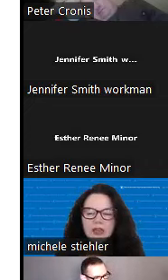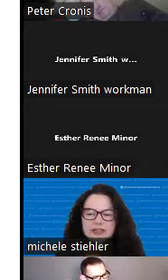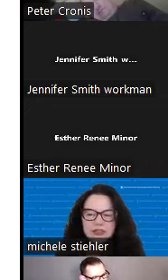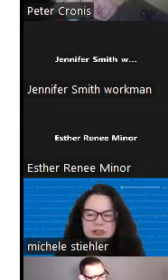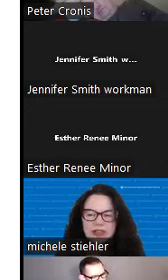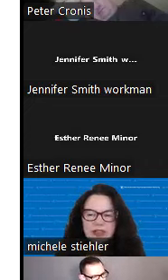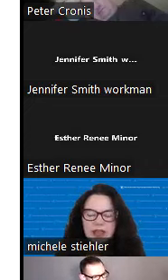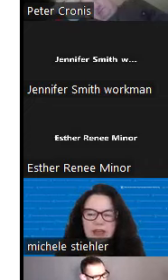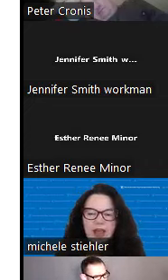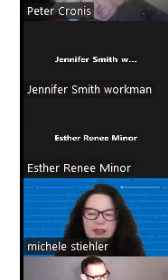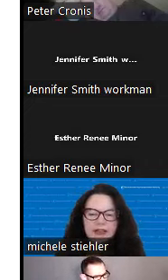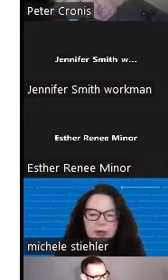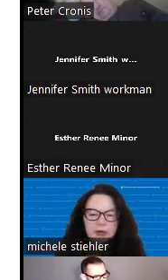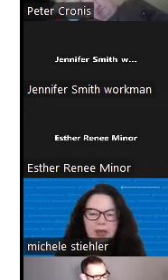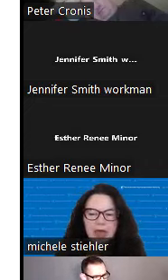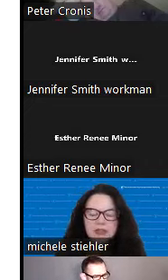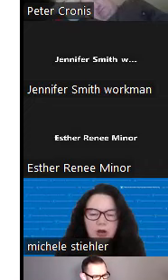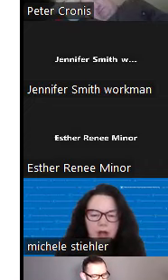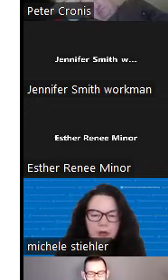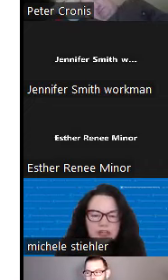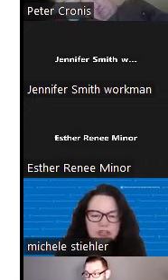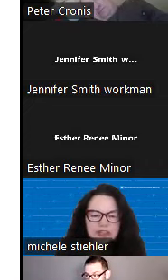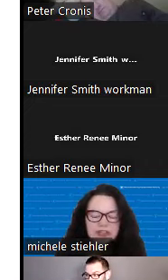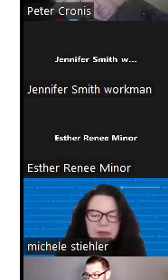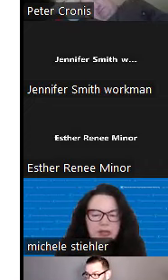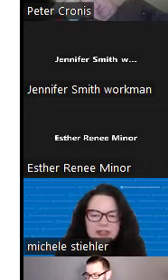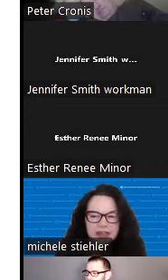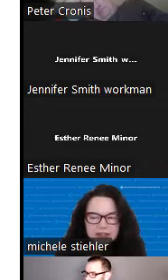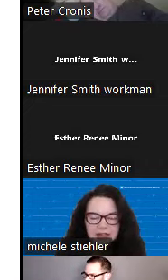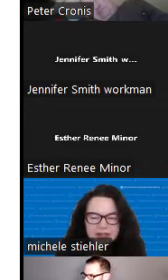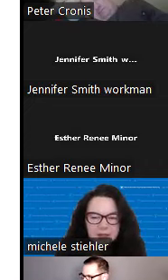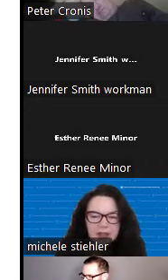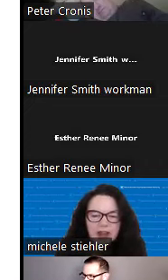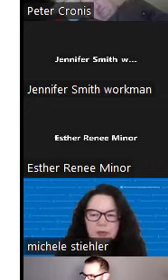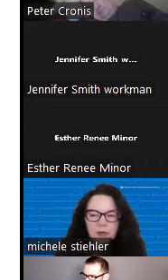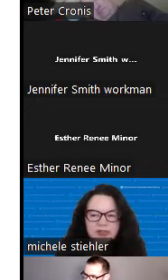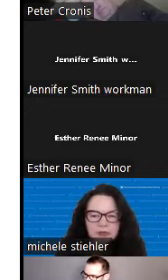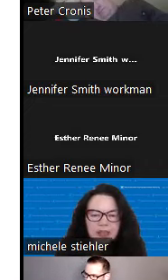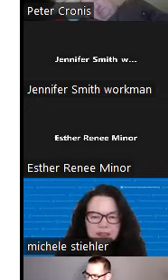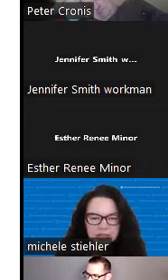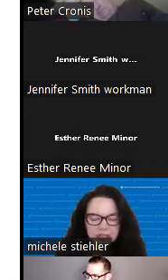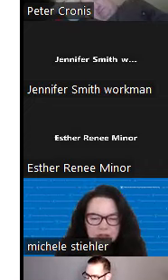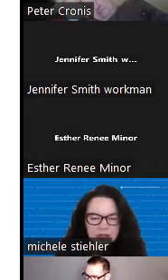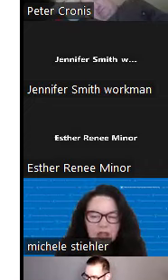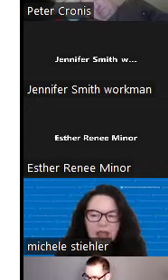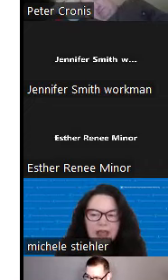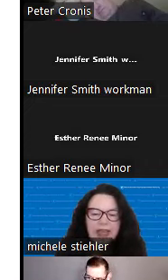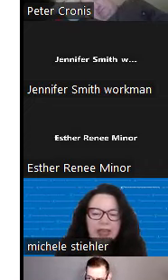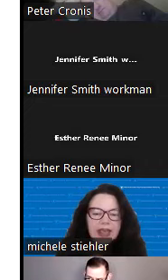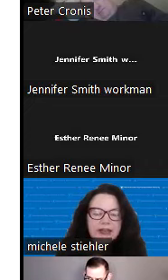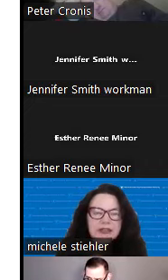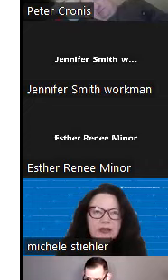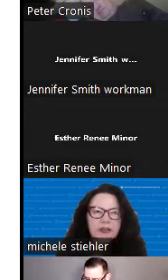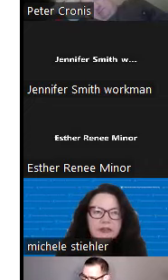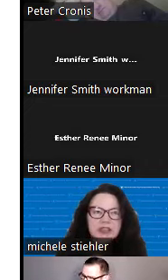Now that's interesting, and I'd like to bring that back to our operations team, because that's not something that has been brought to my attention. And can